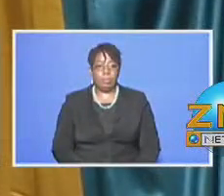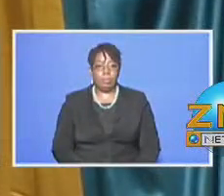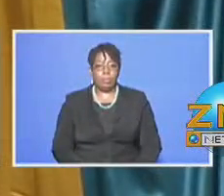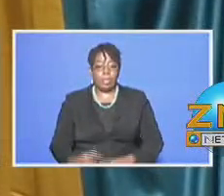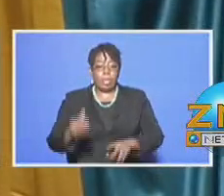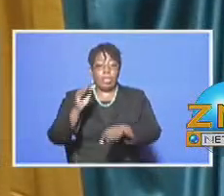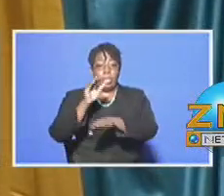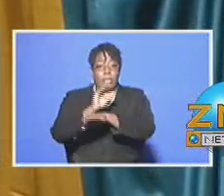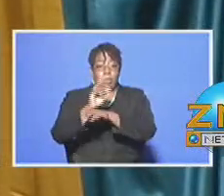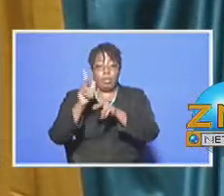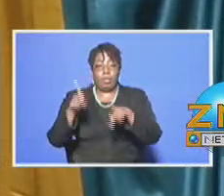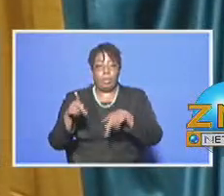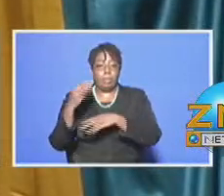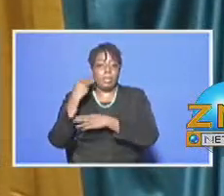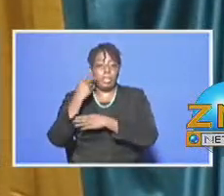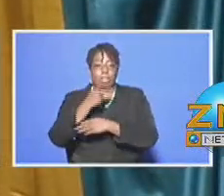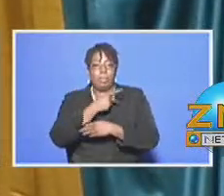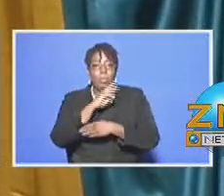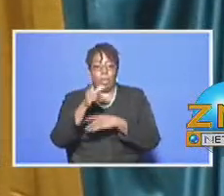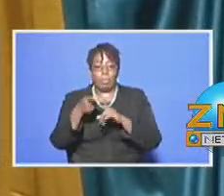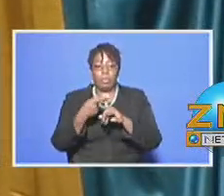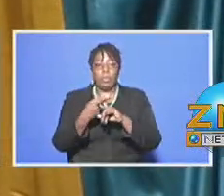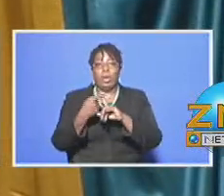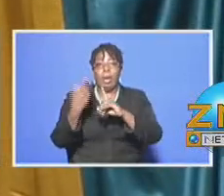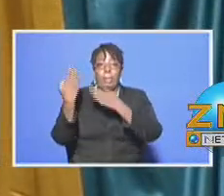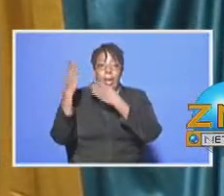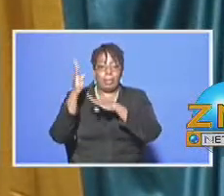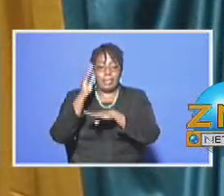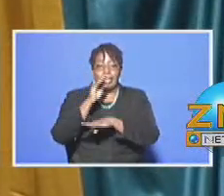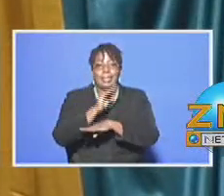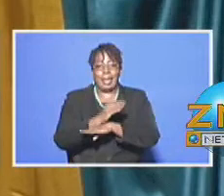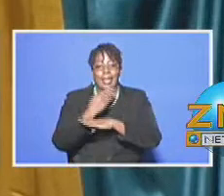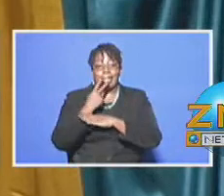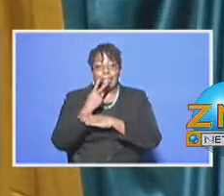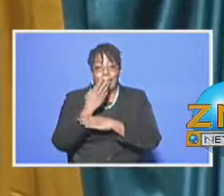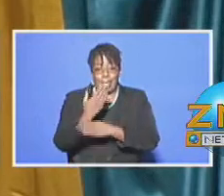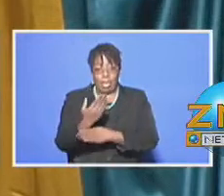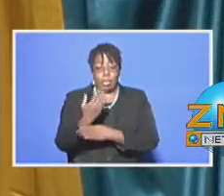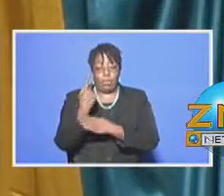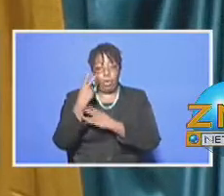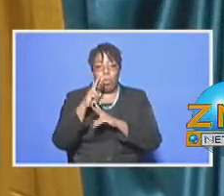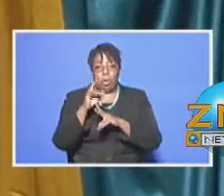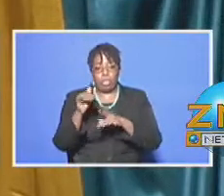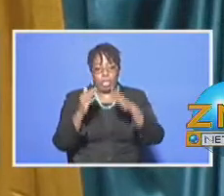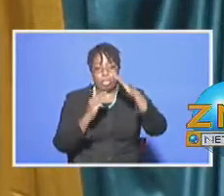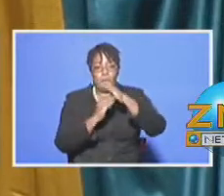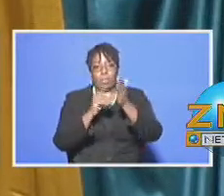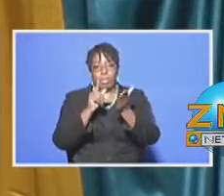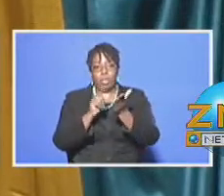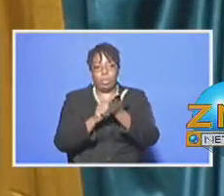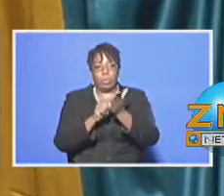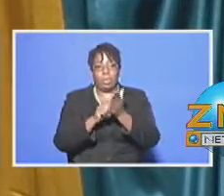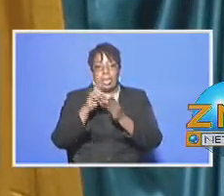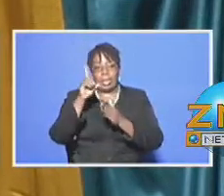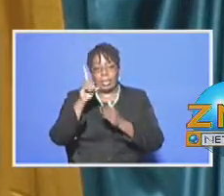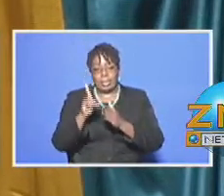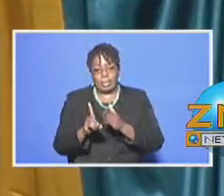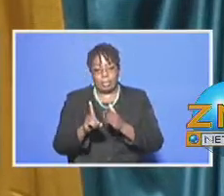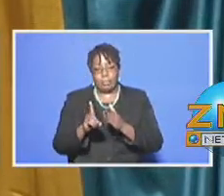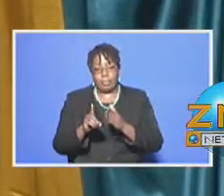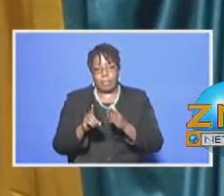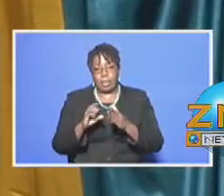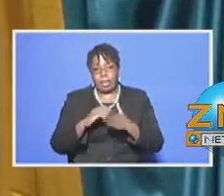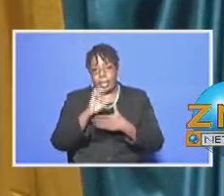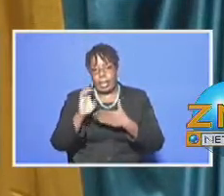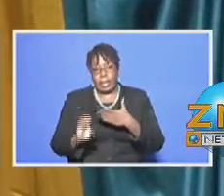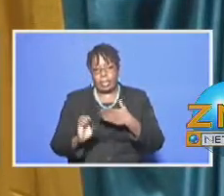Good evening, everyone. I'm Akush Lapinder. Welcome to the Bahamas Tonight. Thanks for joining us. Topping the news, a deep-seated crisis ends